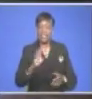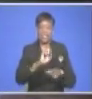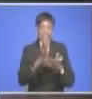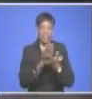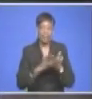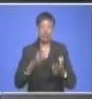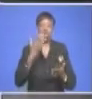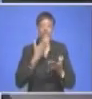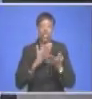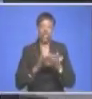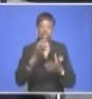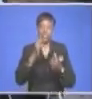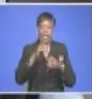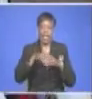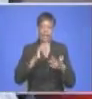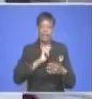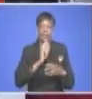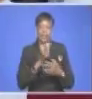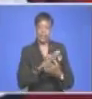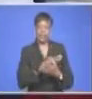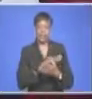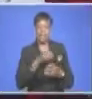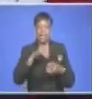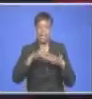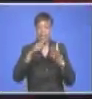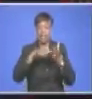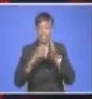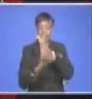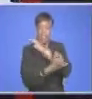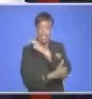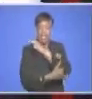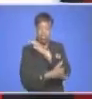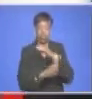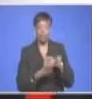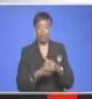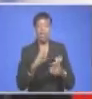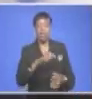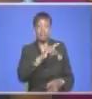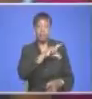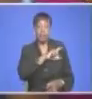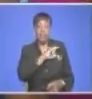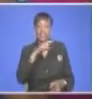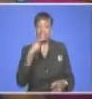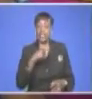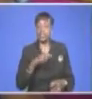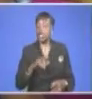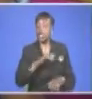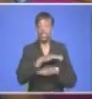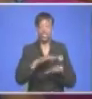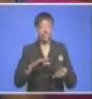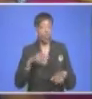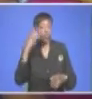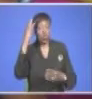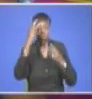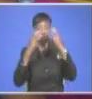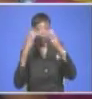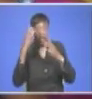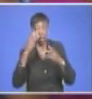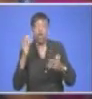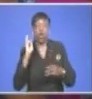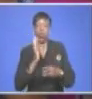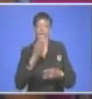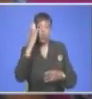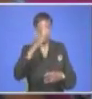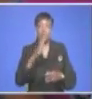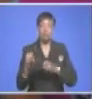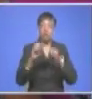So if you're jealous at this point and you think you're missing out on all the fun, the police say not to worry as they plan to move throughout the various communities in